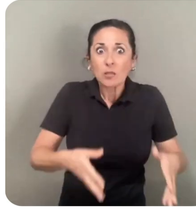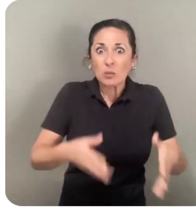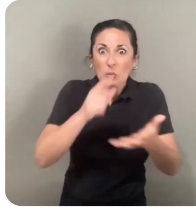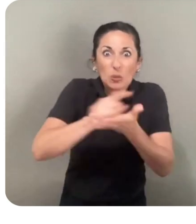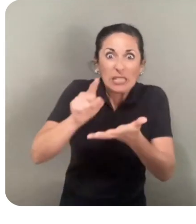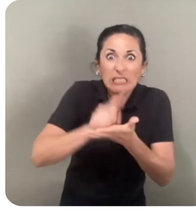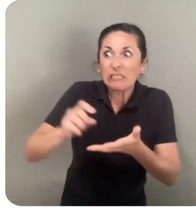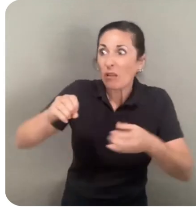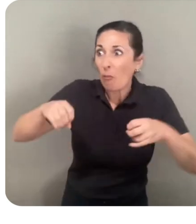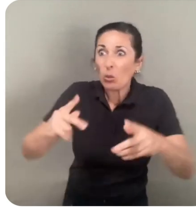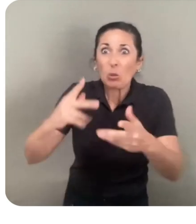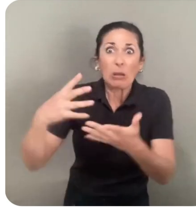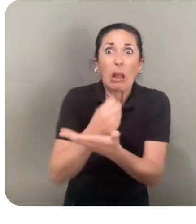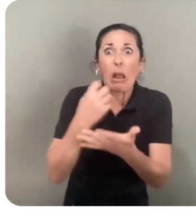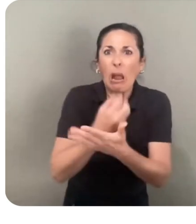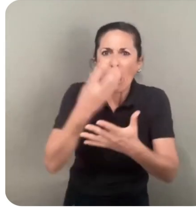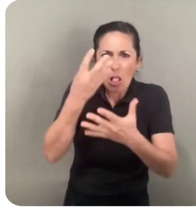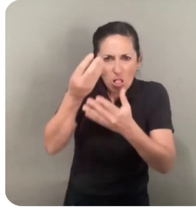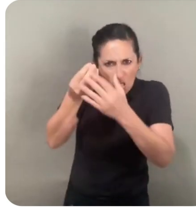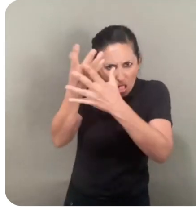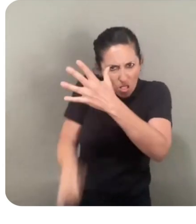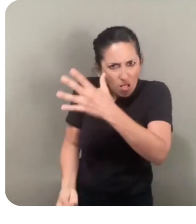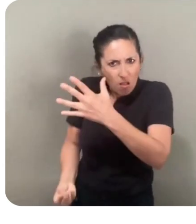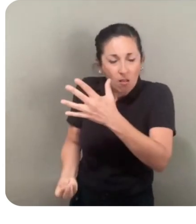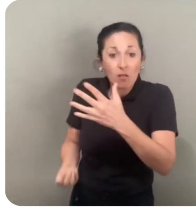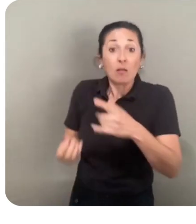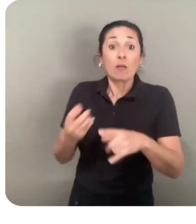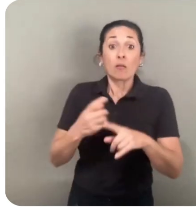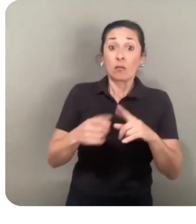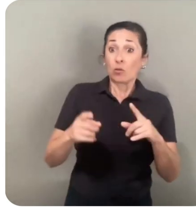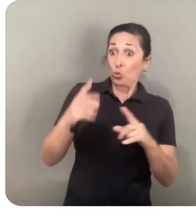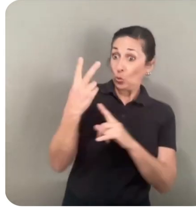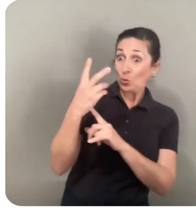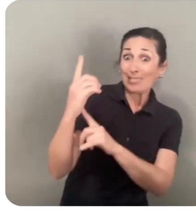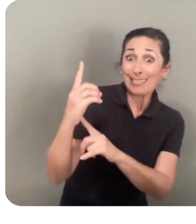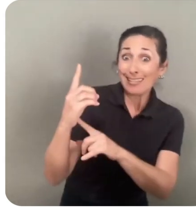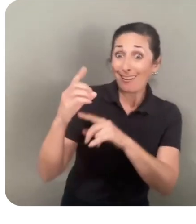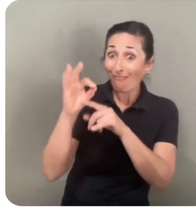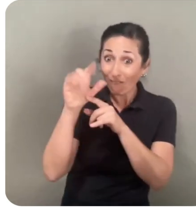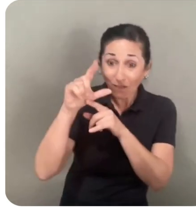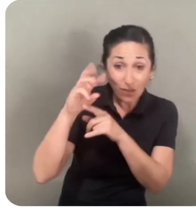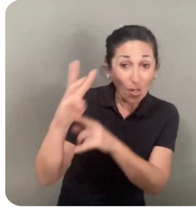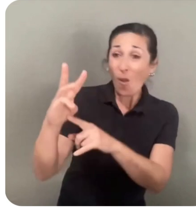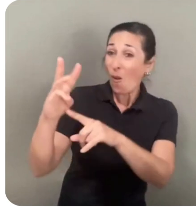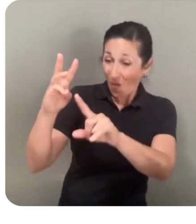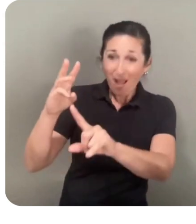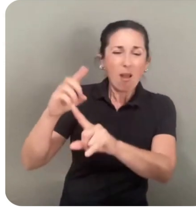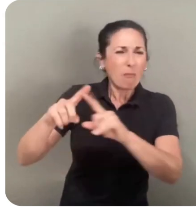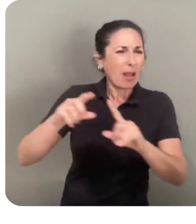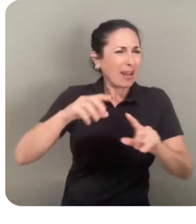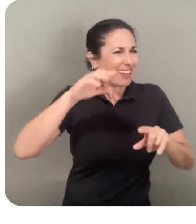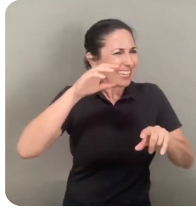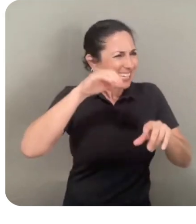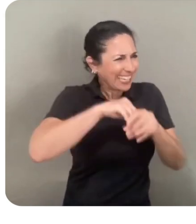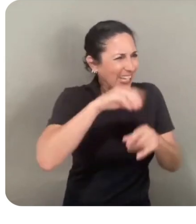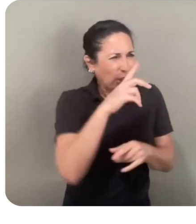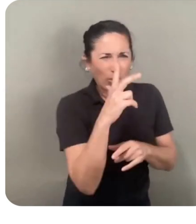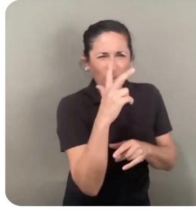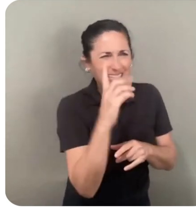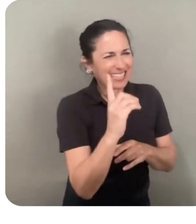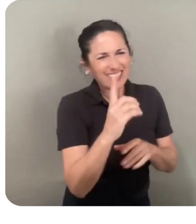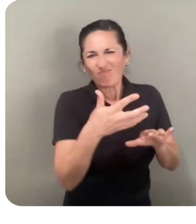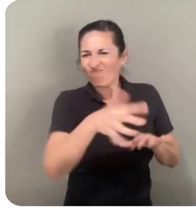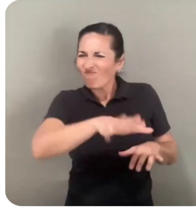opportunities. Well, we tuned a flow that worked in 2D, but it never really landed in 3D.